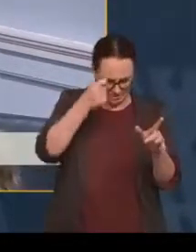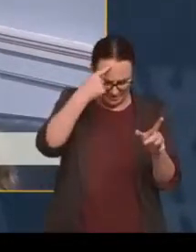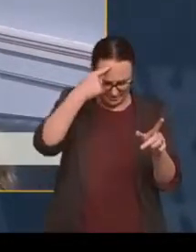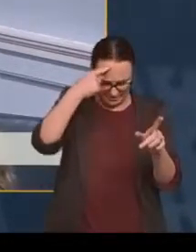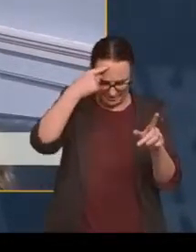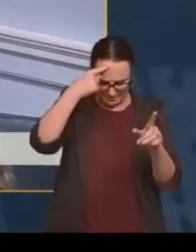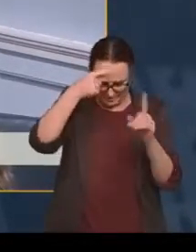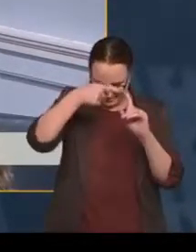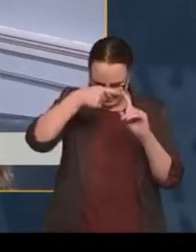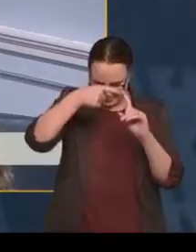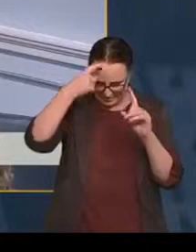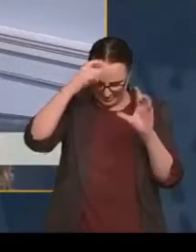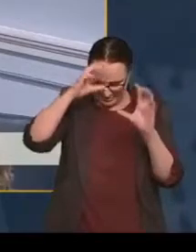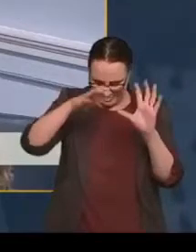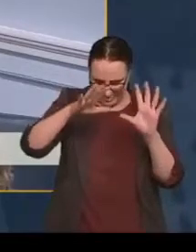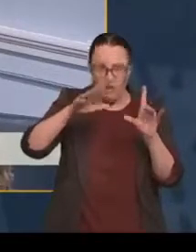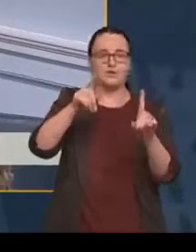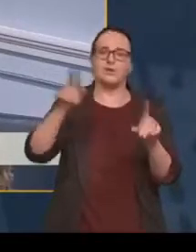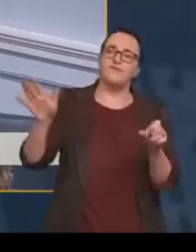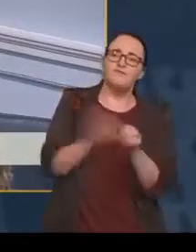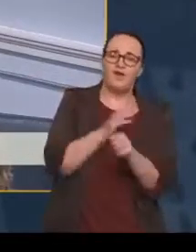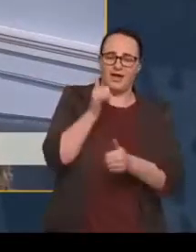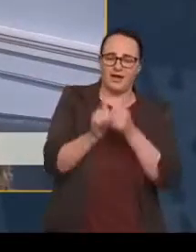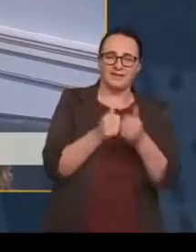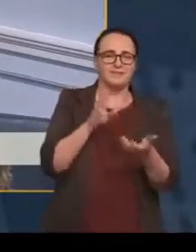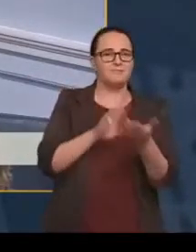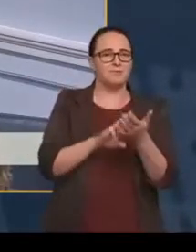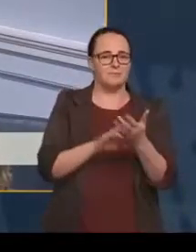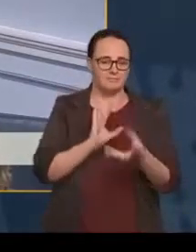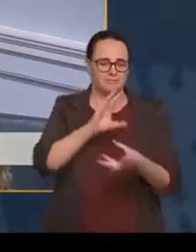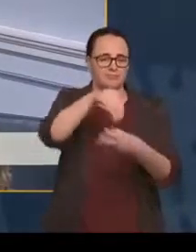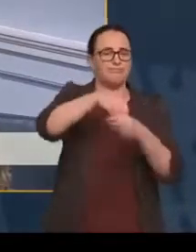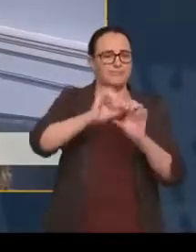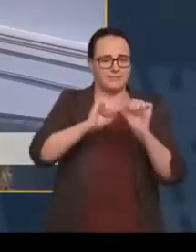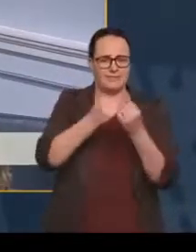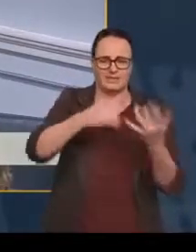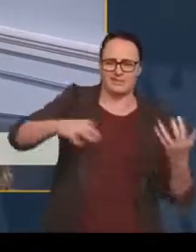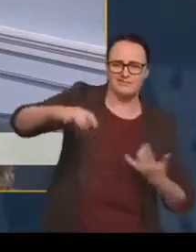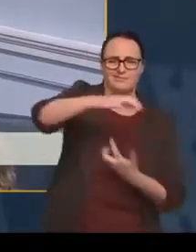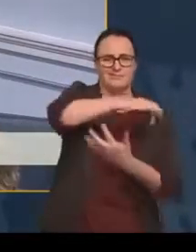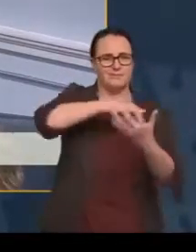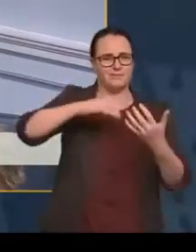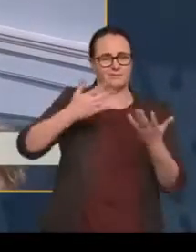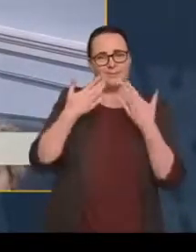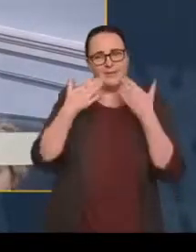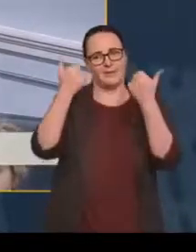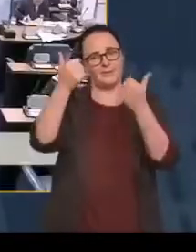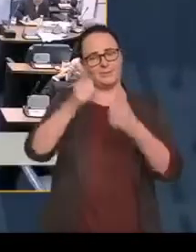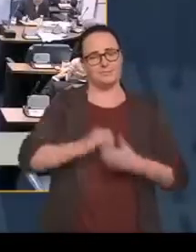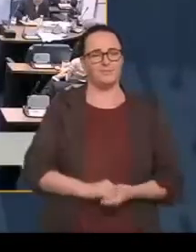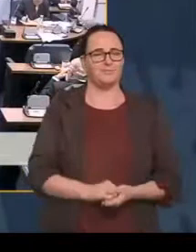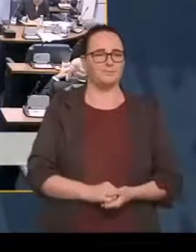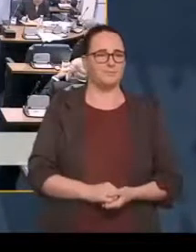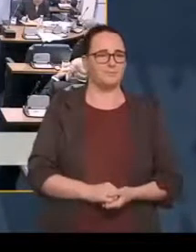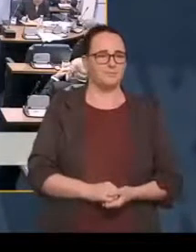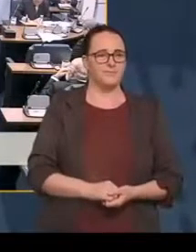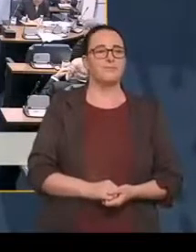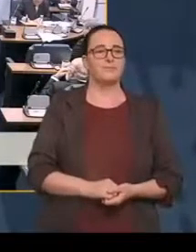sorry, I'm at the losing my train of thought. To be able to be full, active members of society in every shape and form that we are. Thank